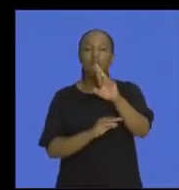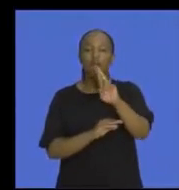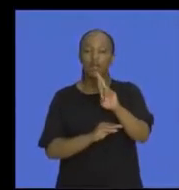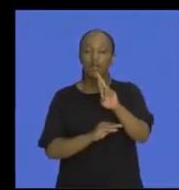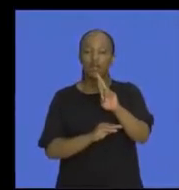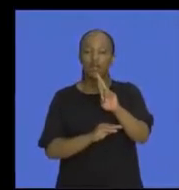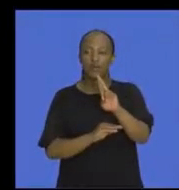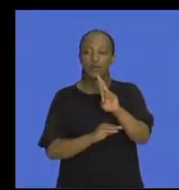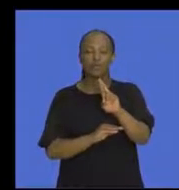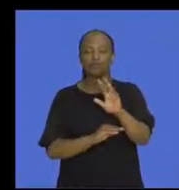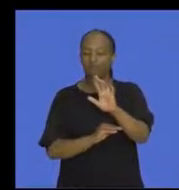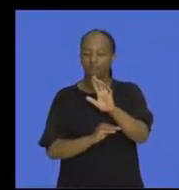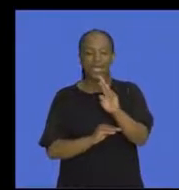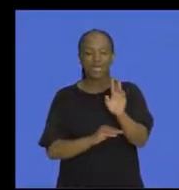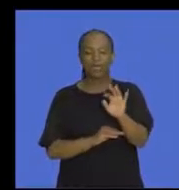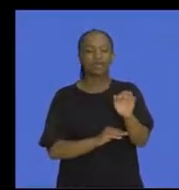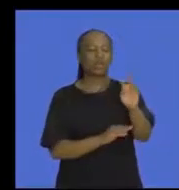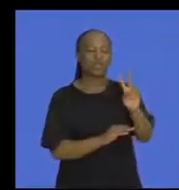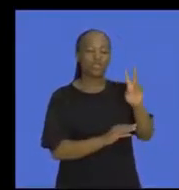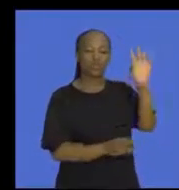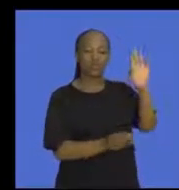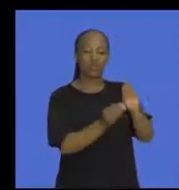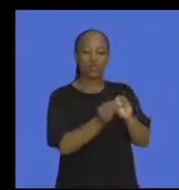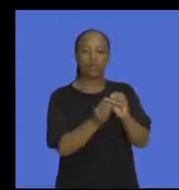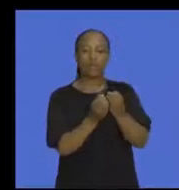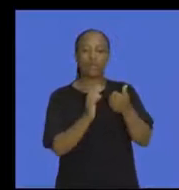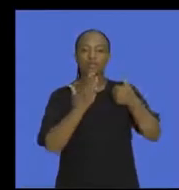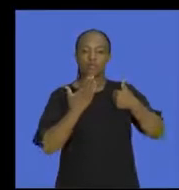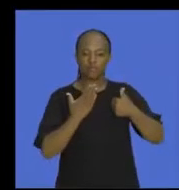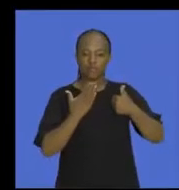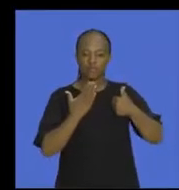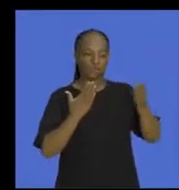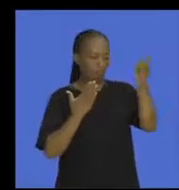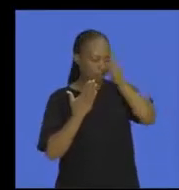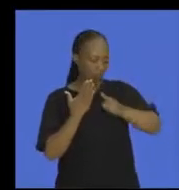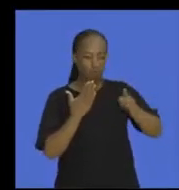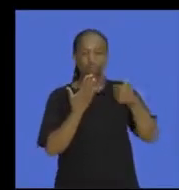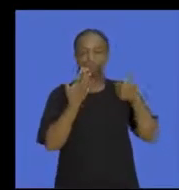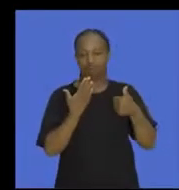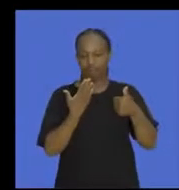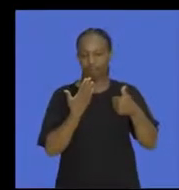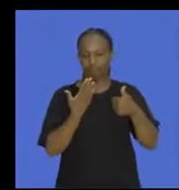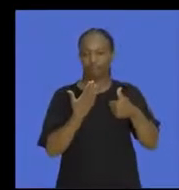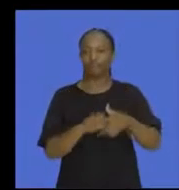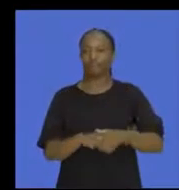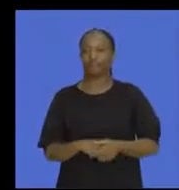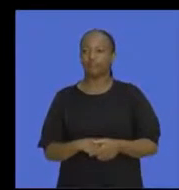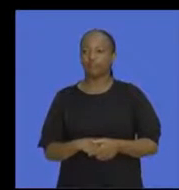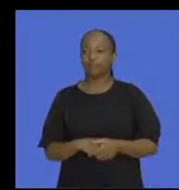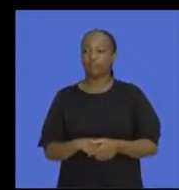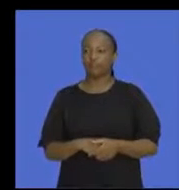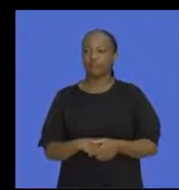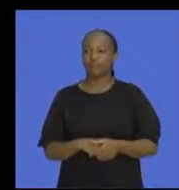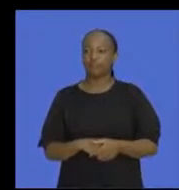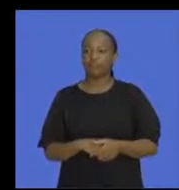total, okay, V total rather, is equals to 6 volts, okay, all right? And then we know that